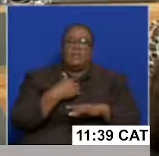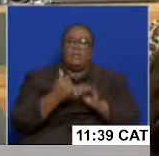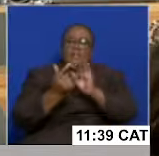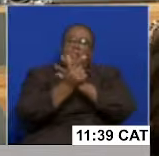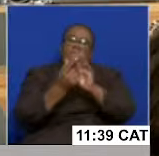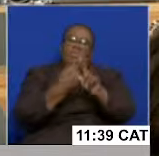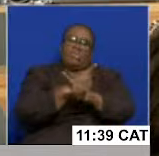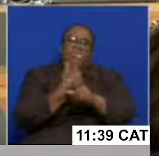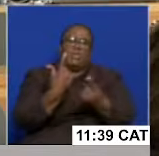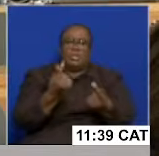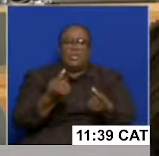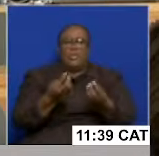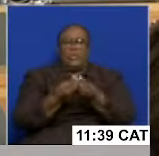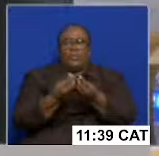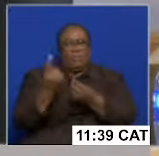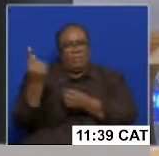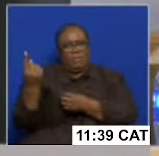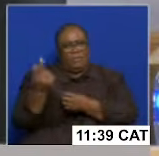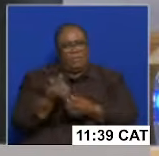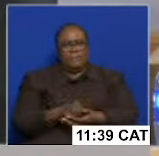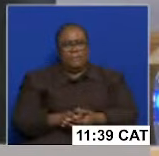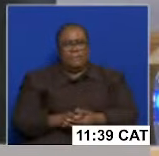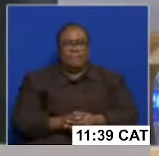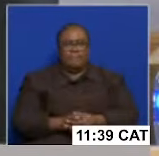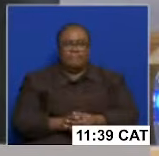him. Thank you.